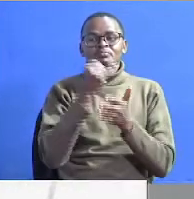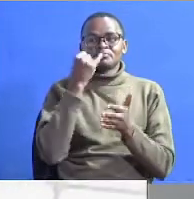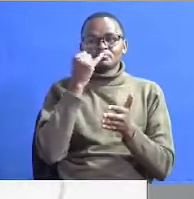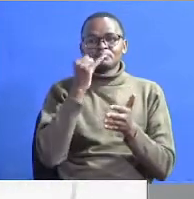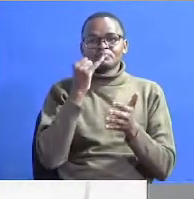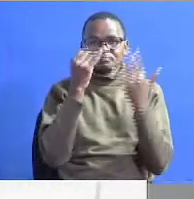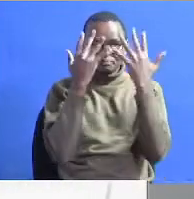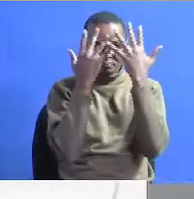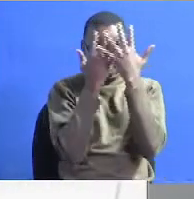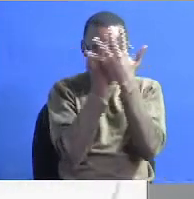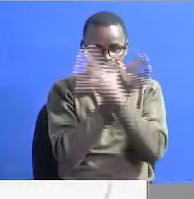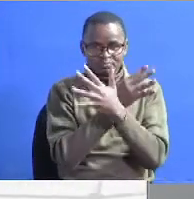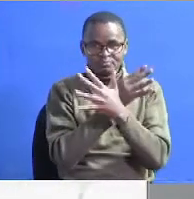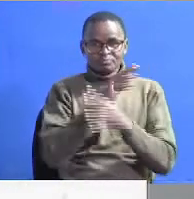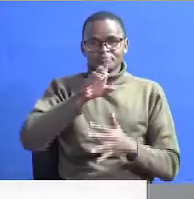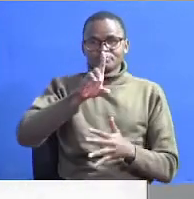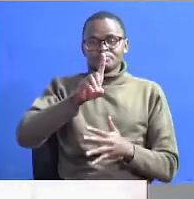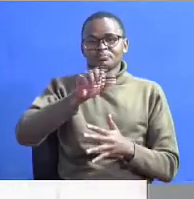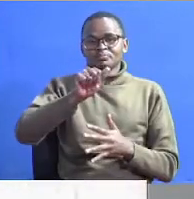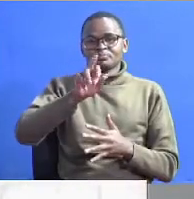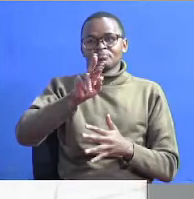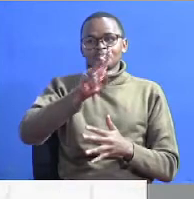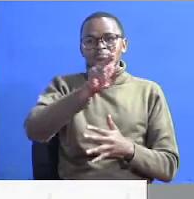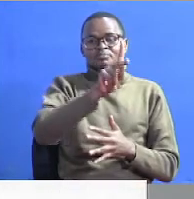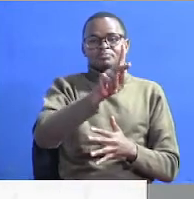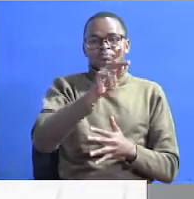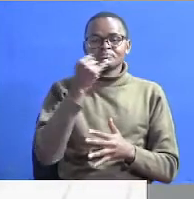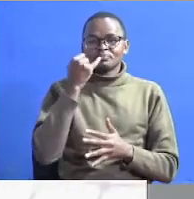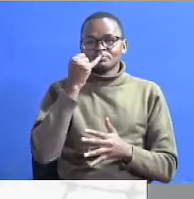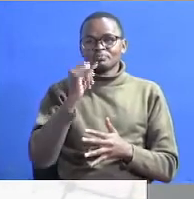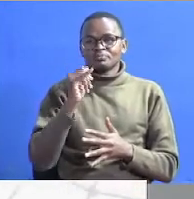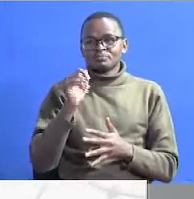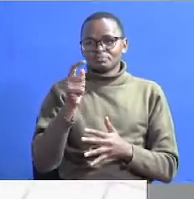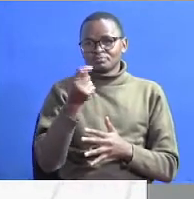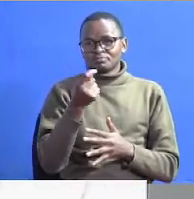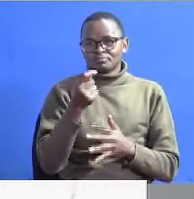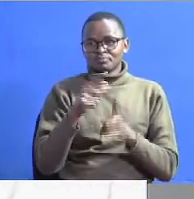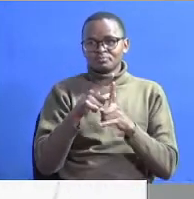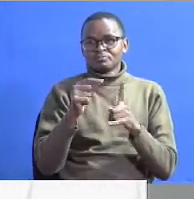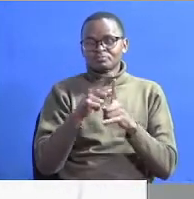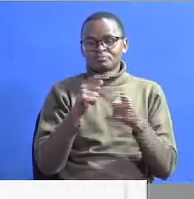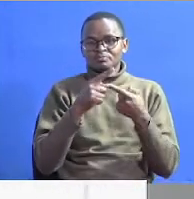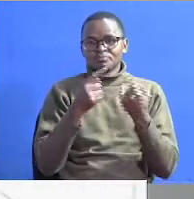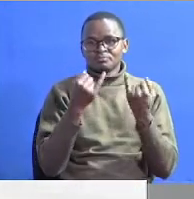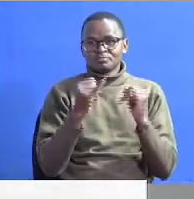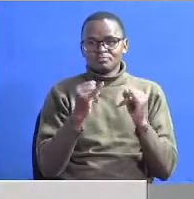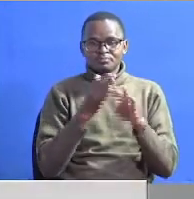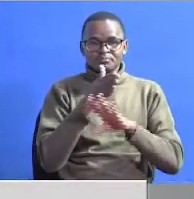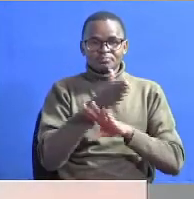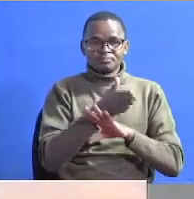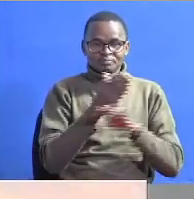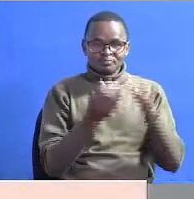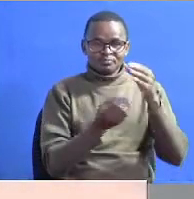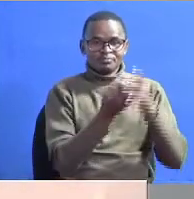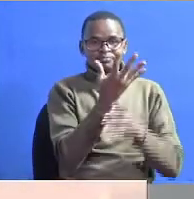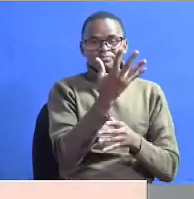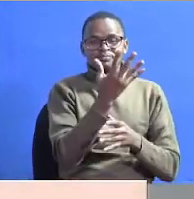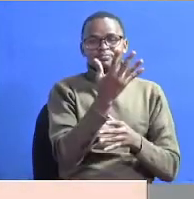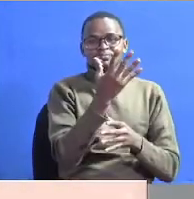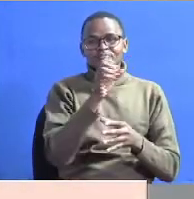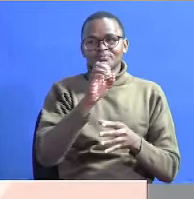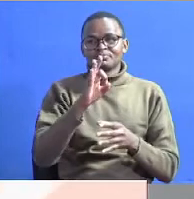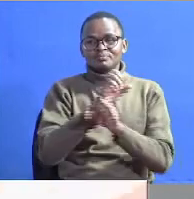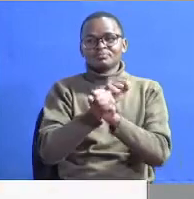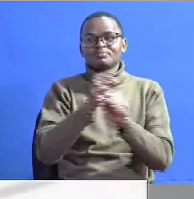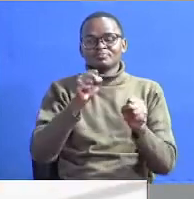dusk, the dark dusk to describe in just few words. But now, after the inauguration of